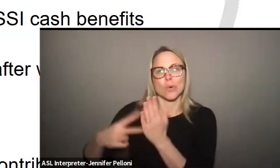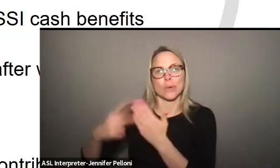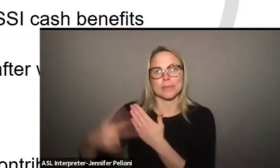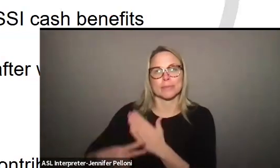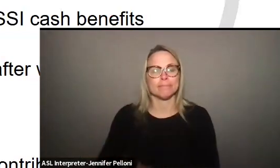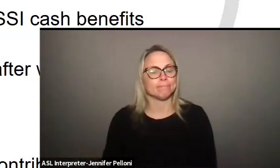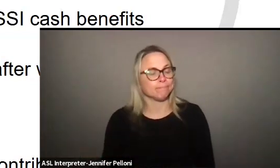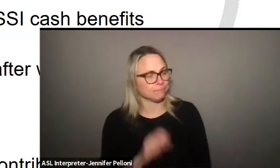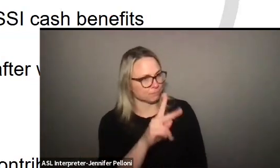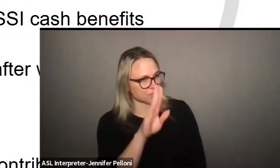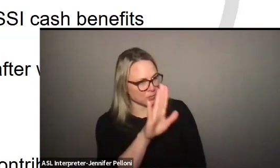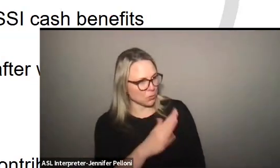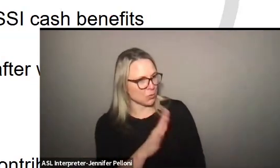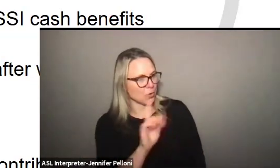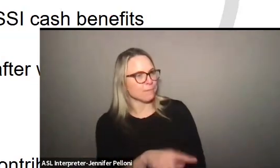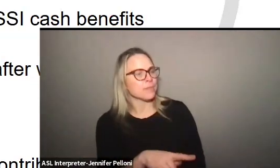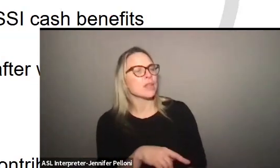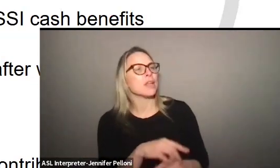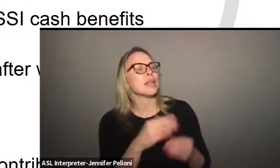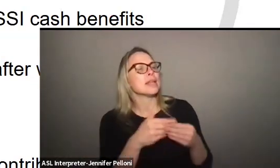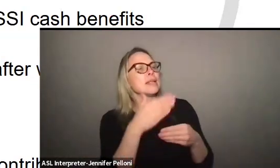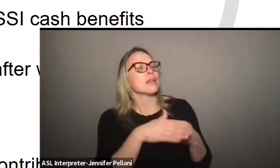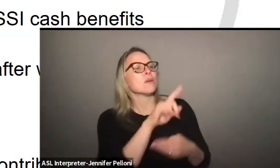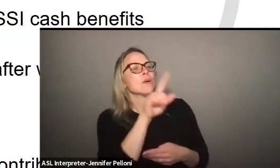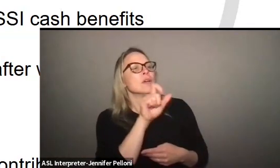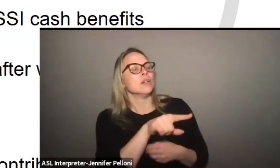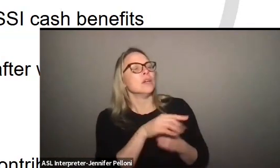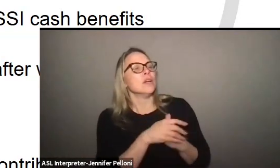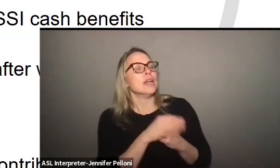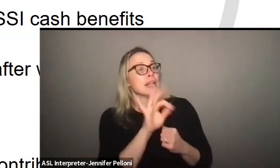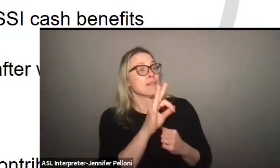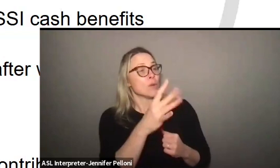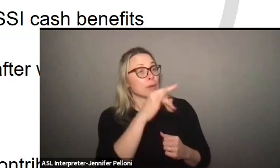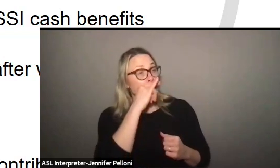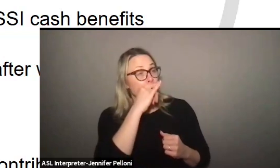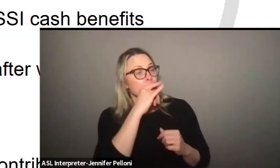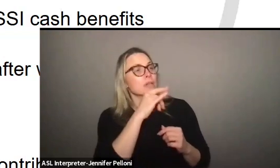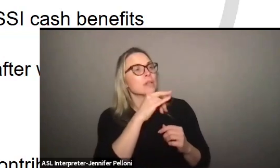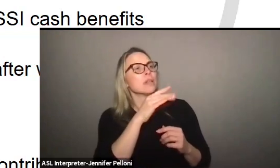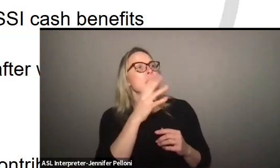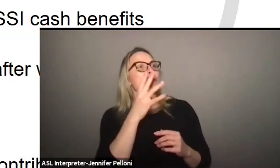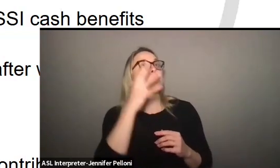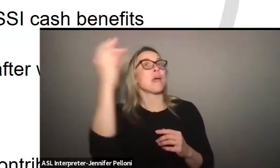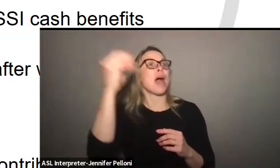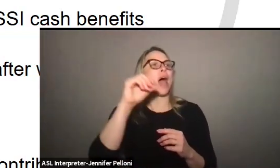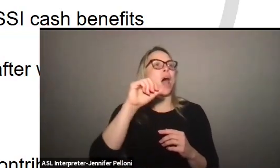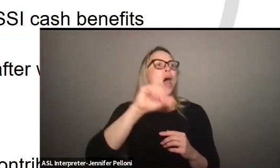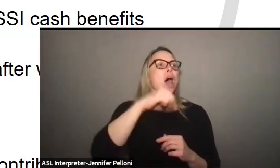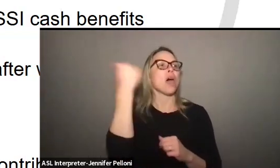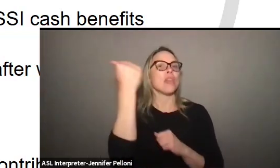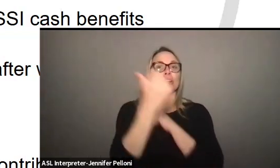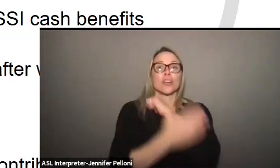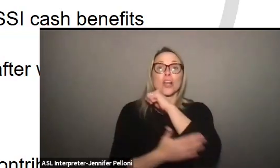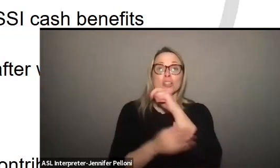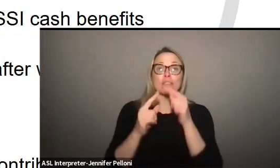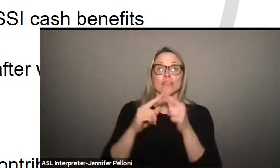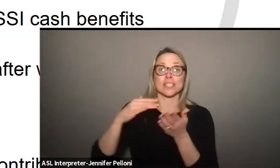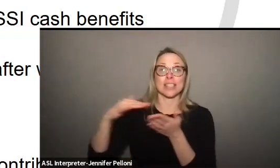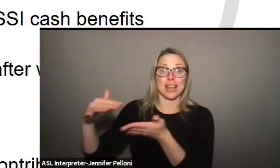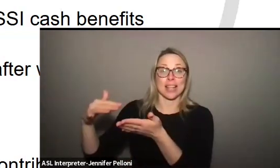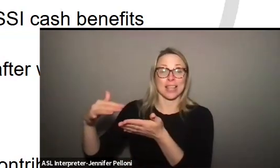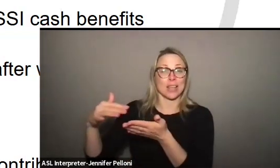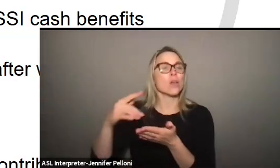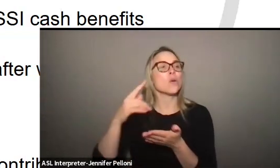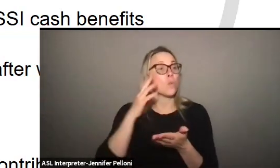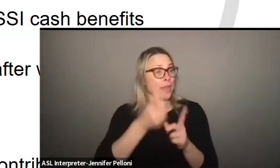Okay, great. So the next question is, if your child goes abroad to study, will this be affected? And what happens if